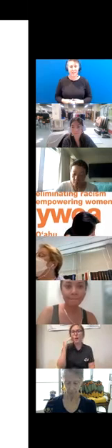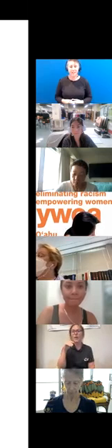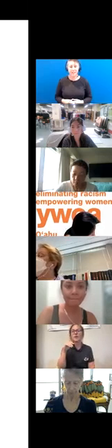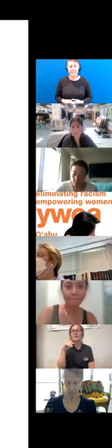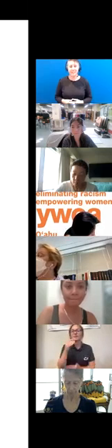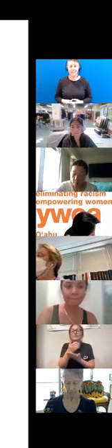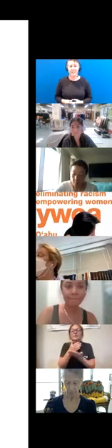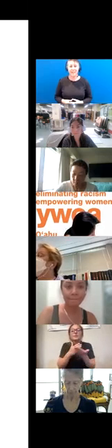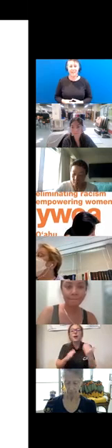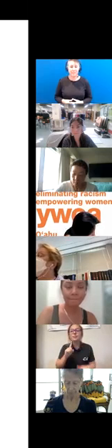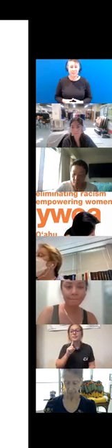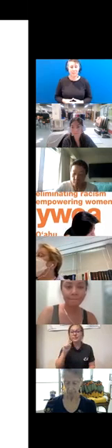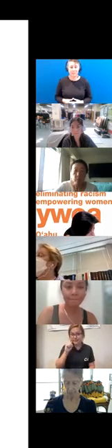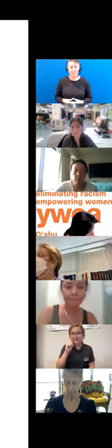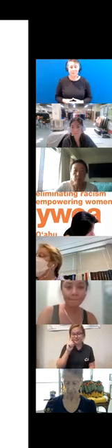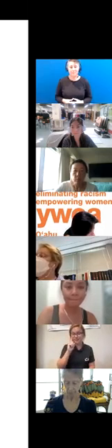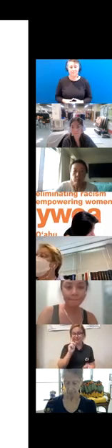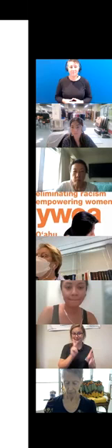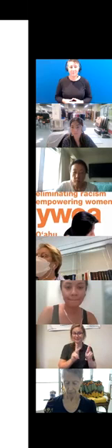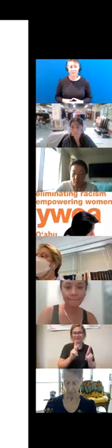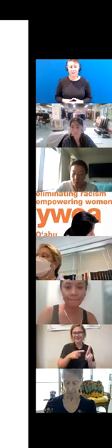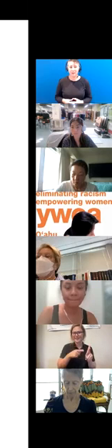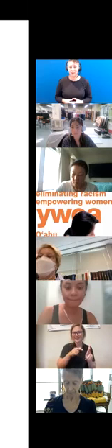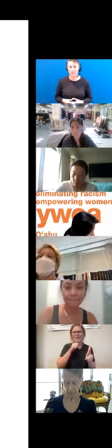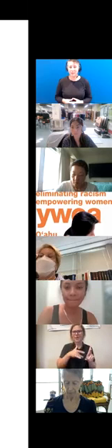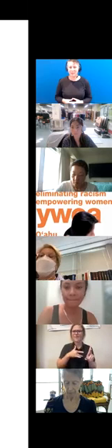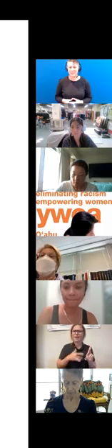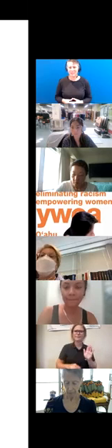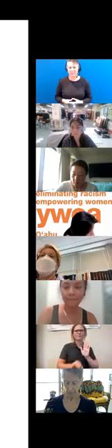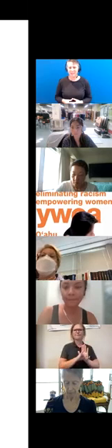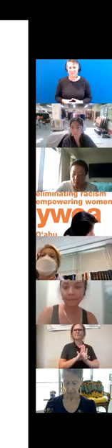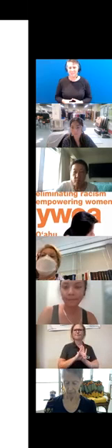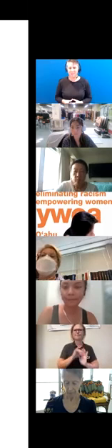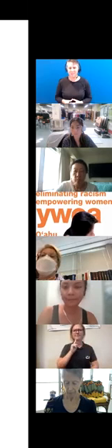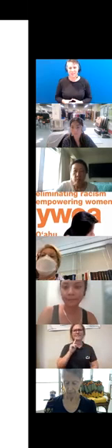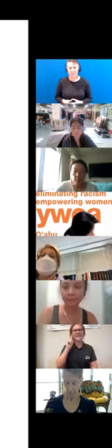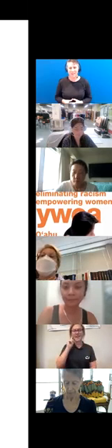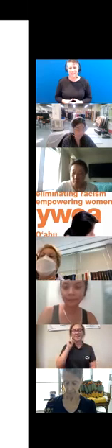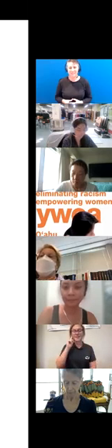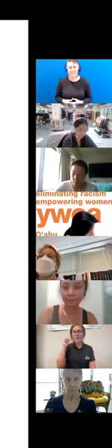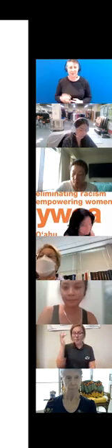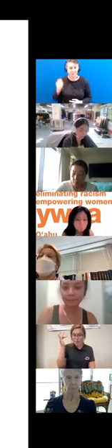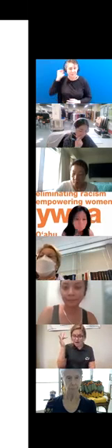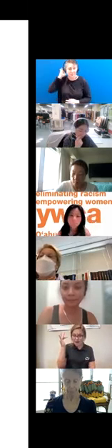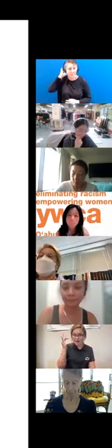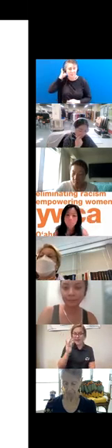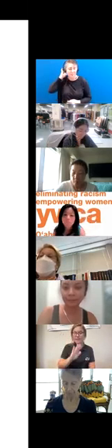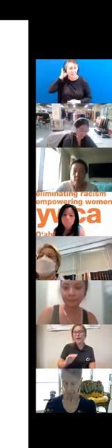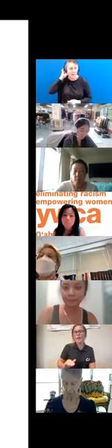Third is some deaf people may not identify themselves as